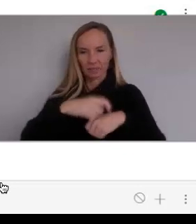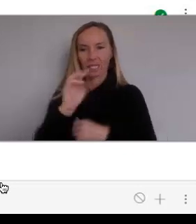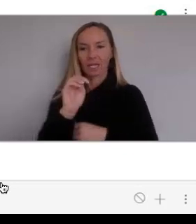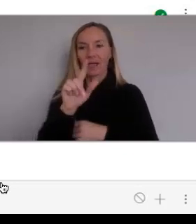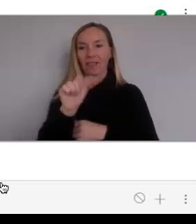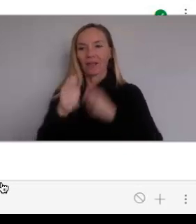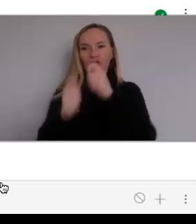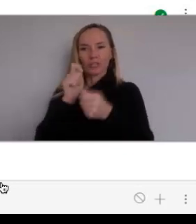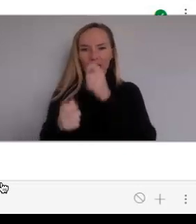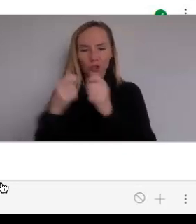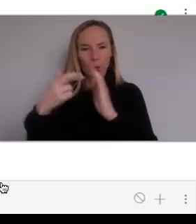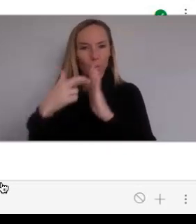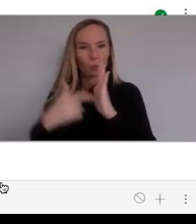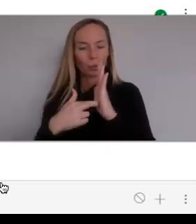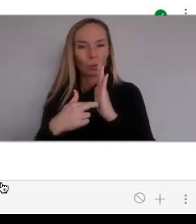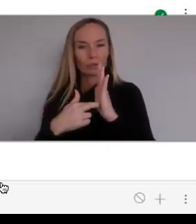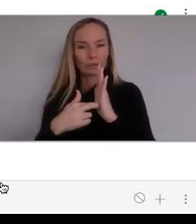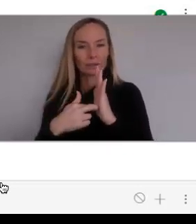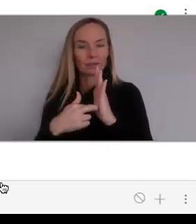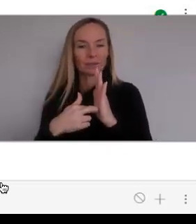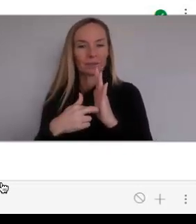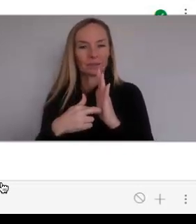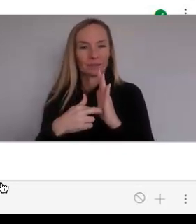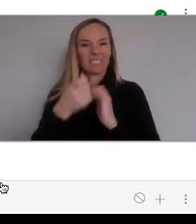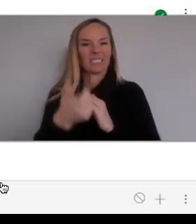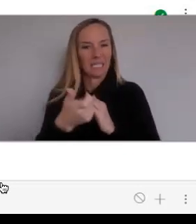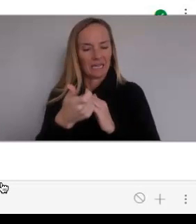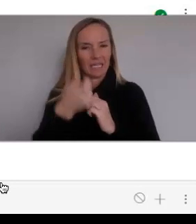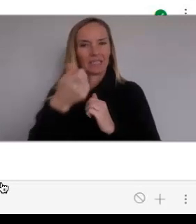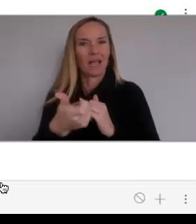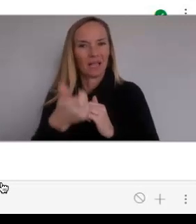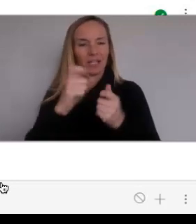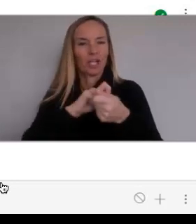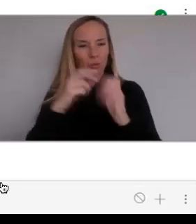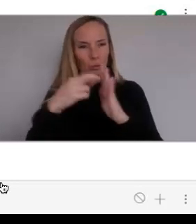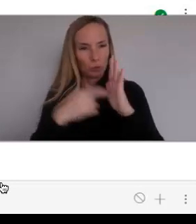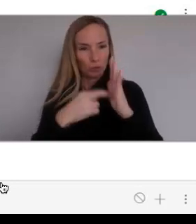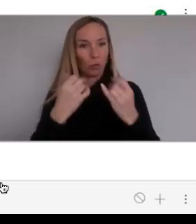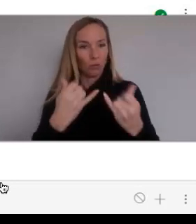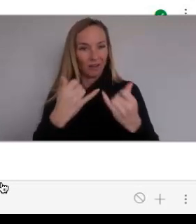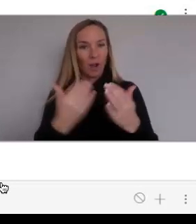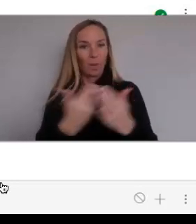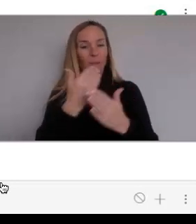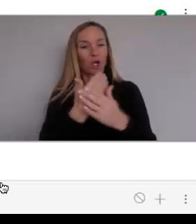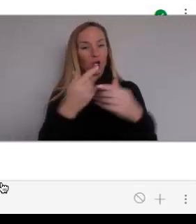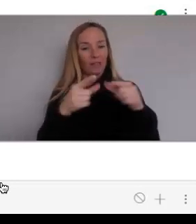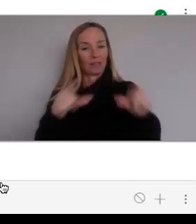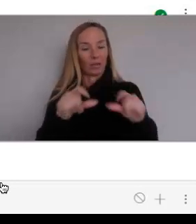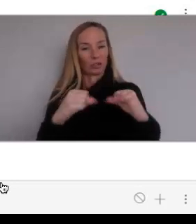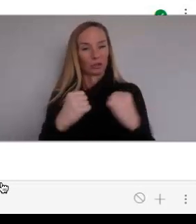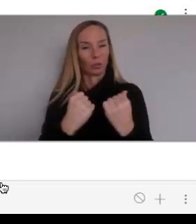changes the rules, and so slightly, very slightly. And so right now, MLA, Modern Languages